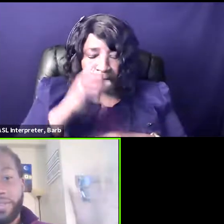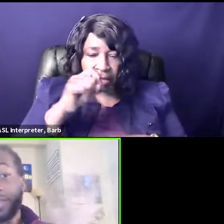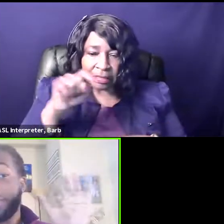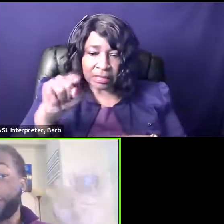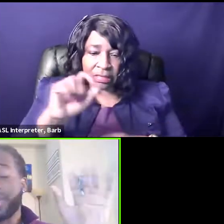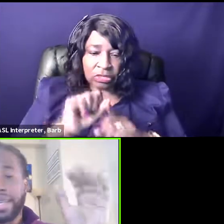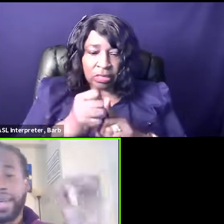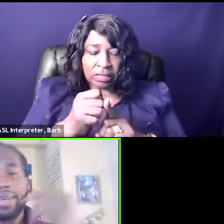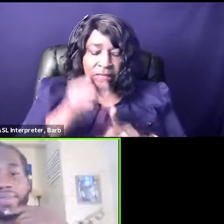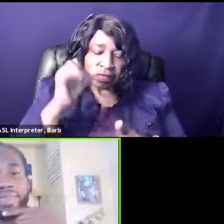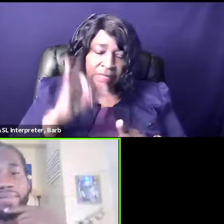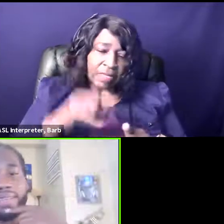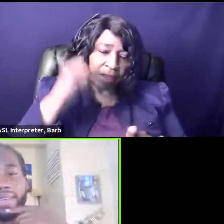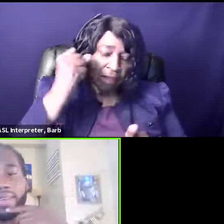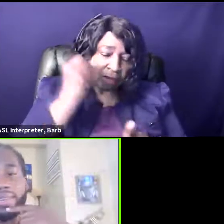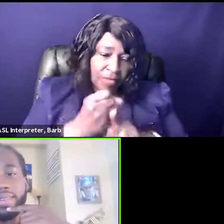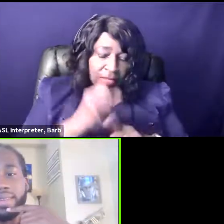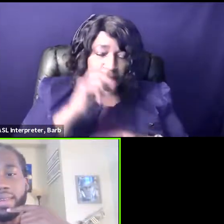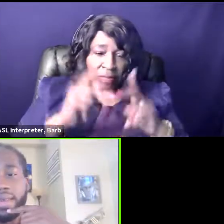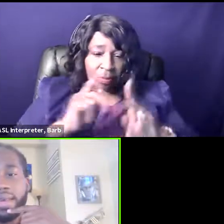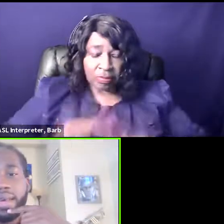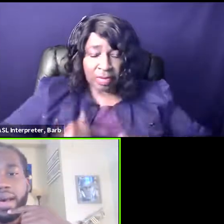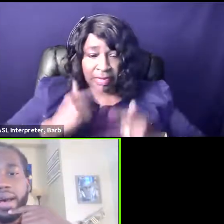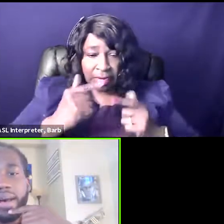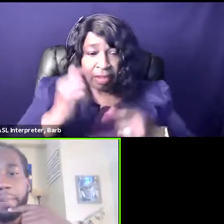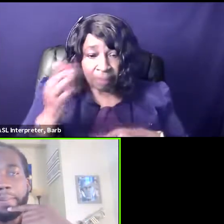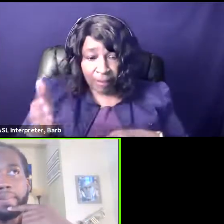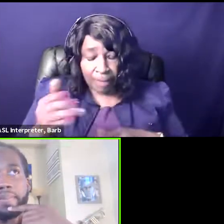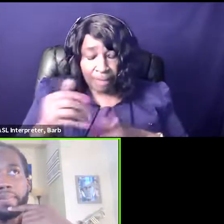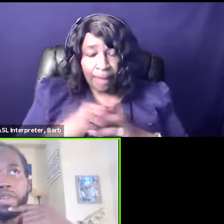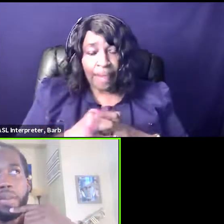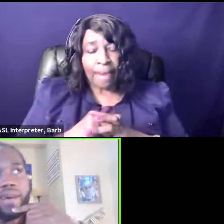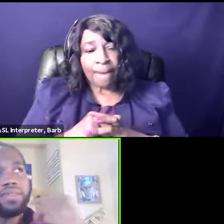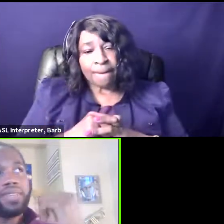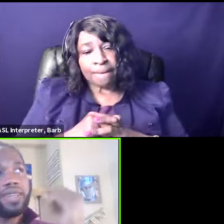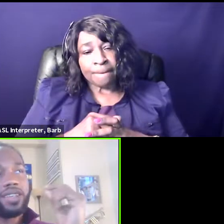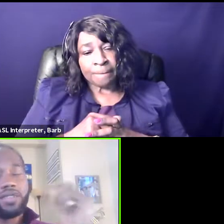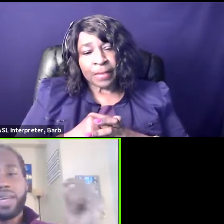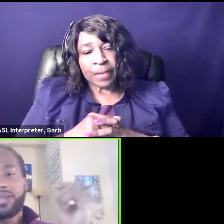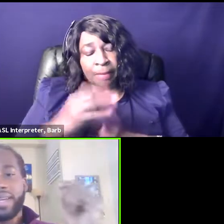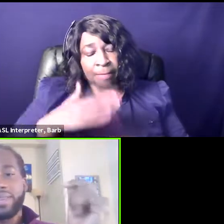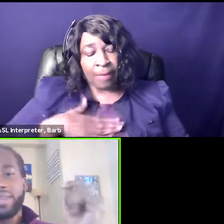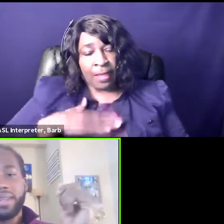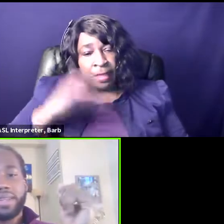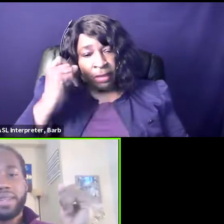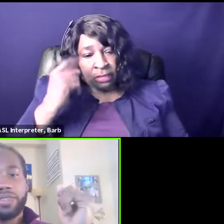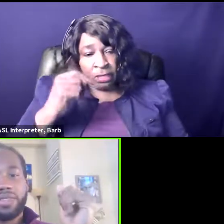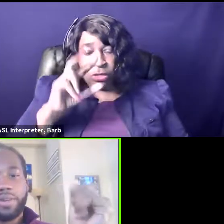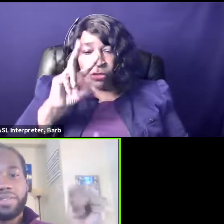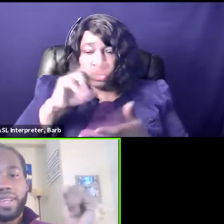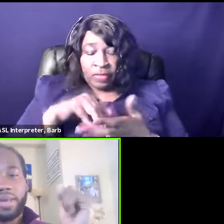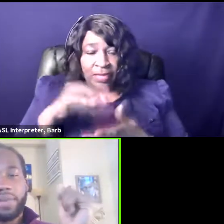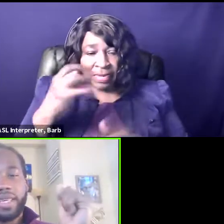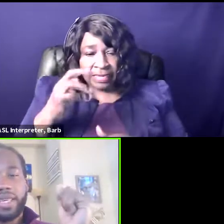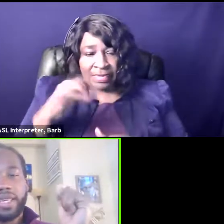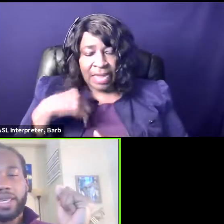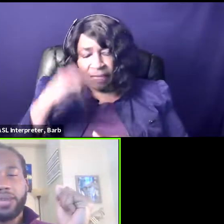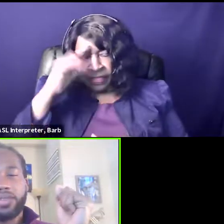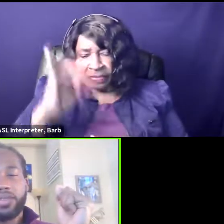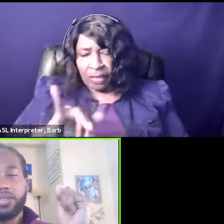lightly. Profoundly is doing a lot of heavy lifting in that sentence. To my understanding, in 2018, I think that was the first